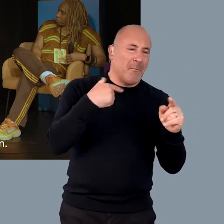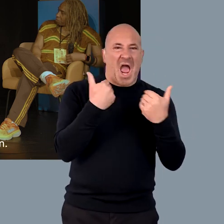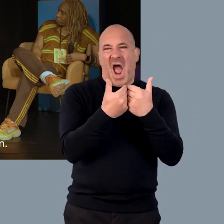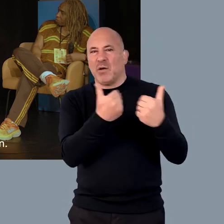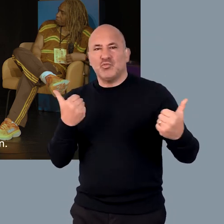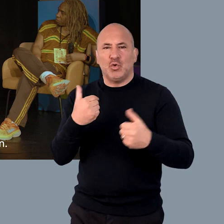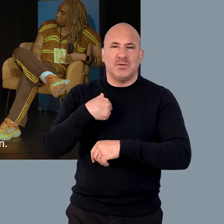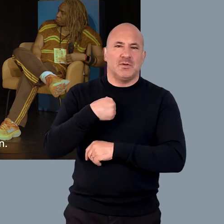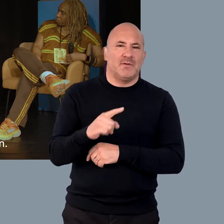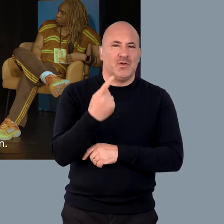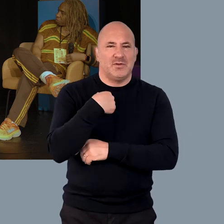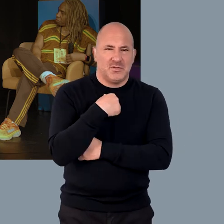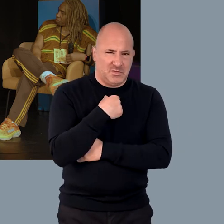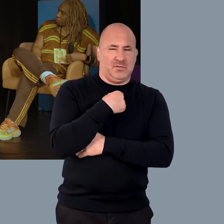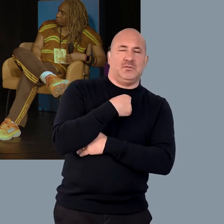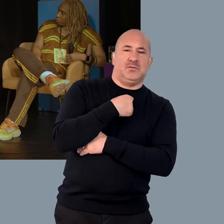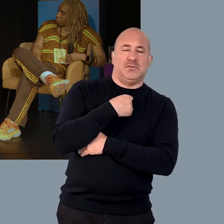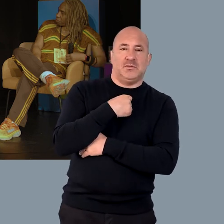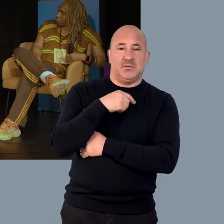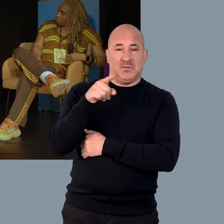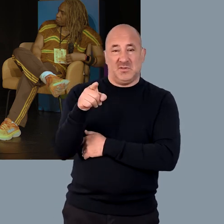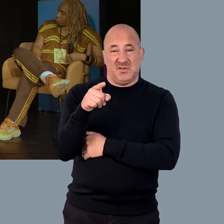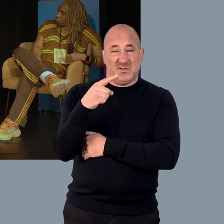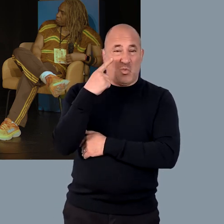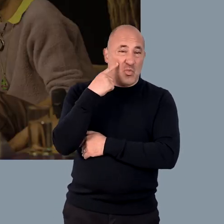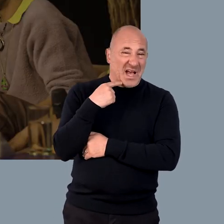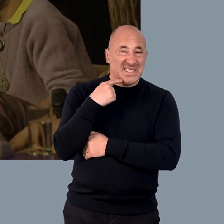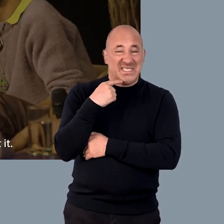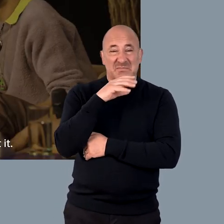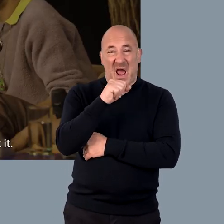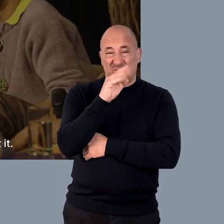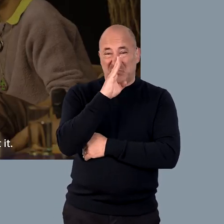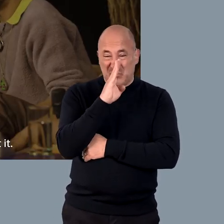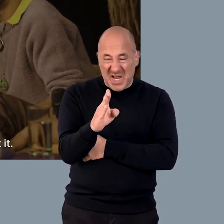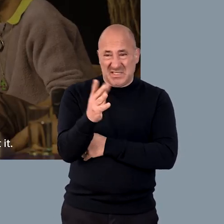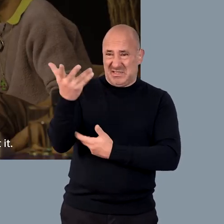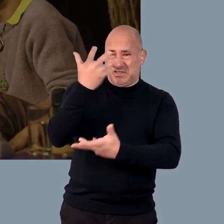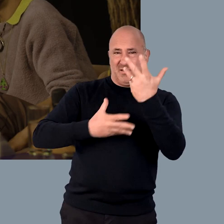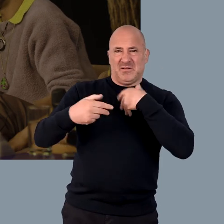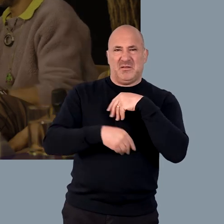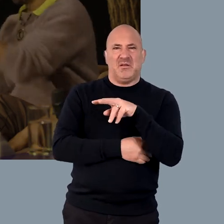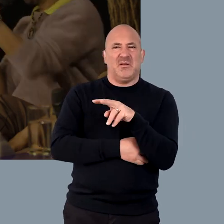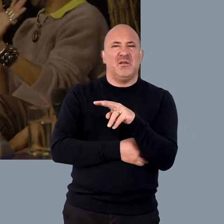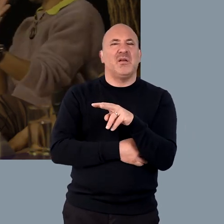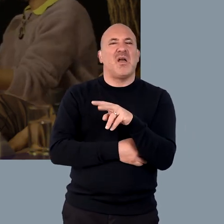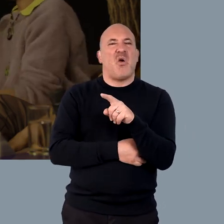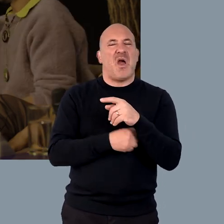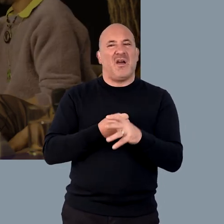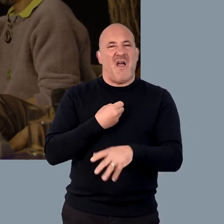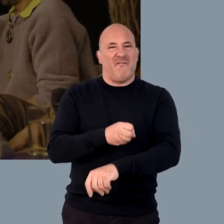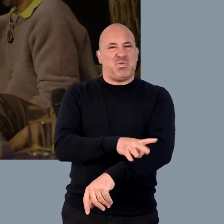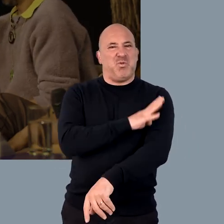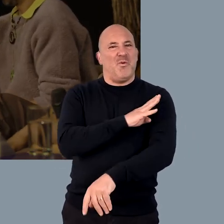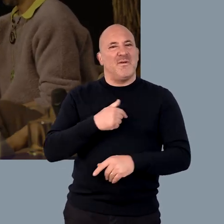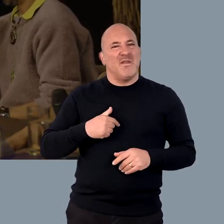radical Exclusion my first it was It was a straight white man talking about it And so I instantly was a